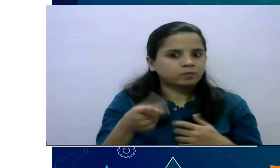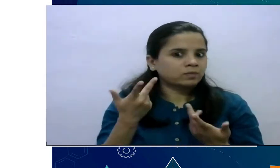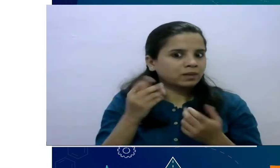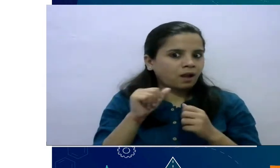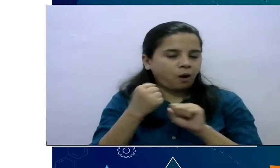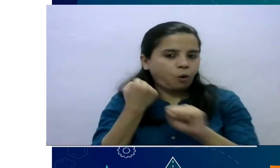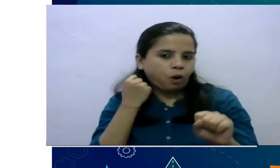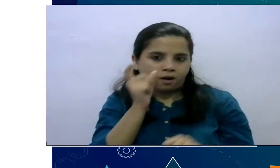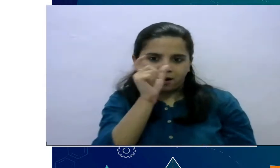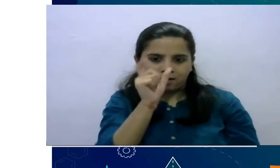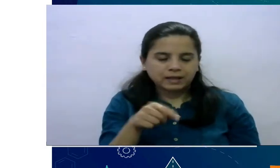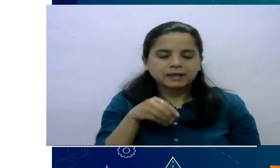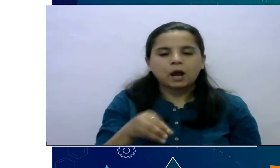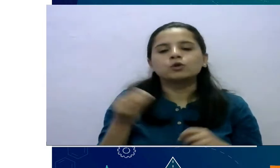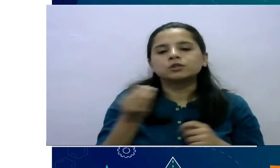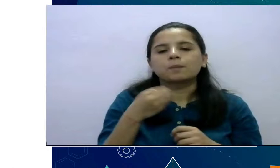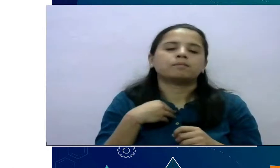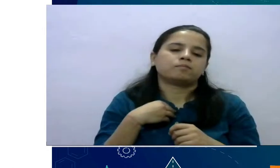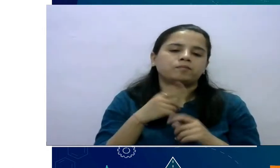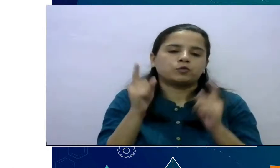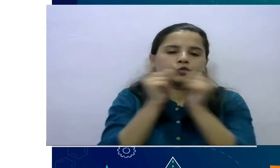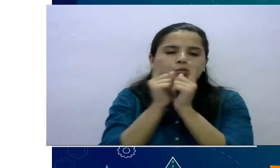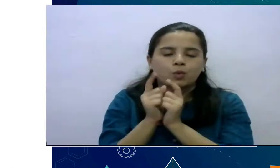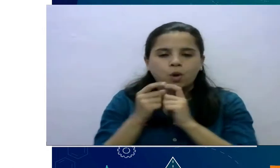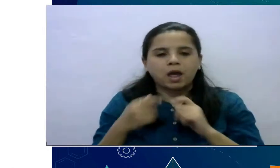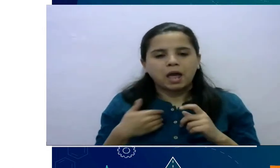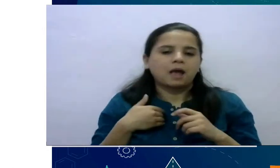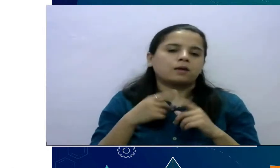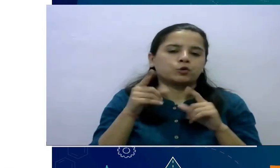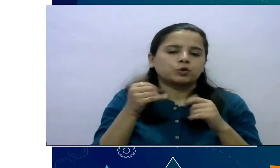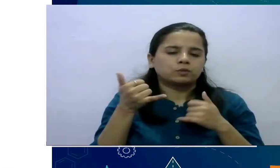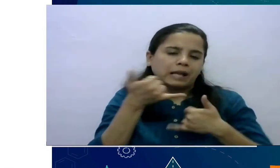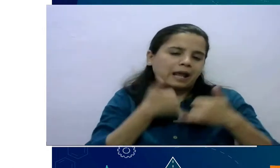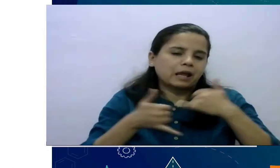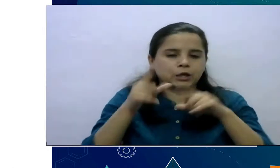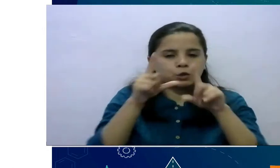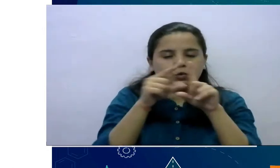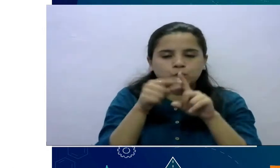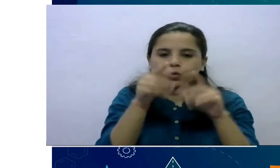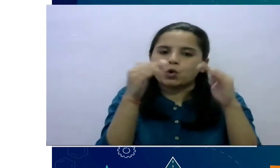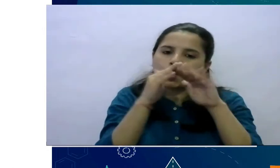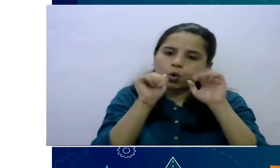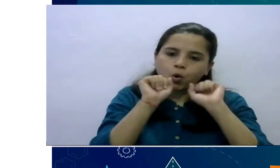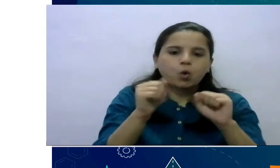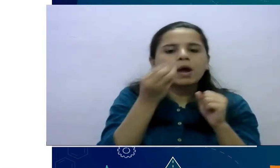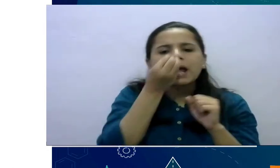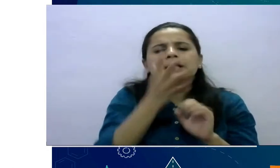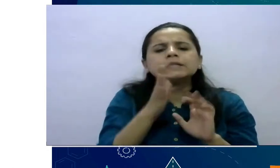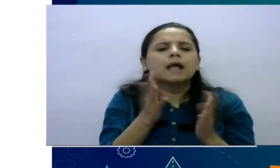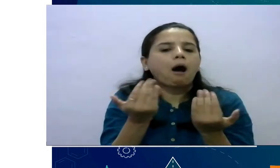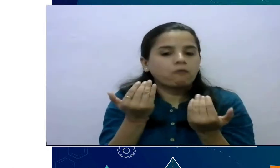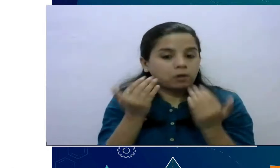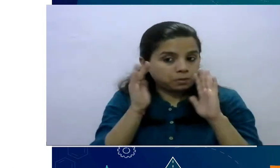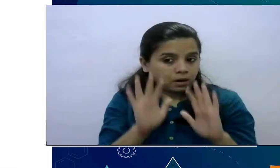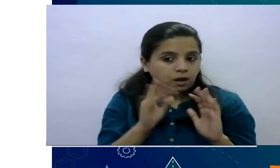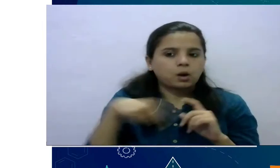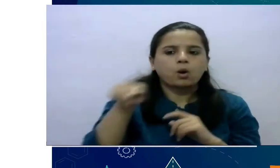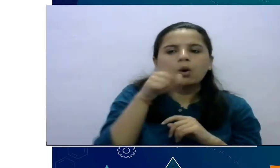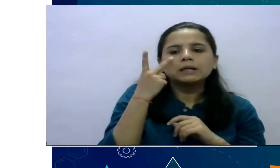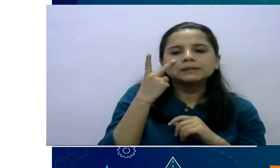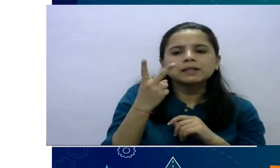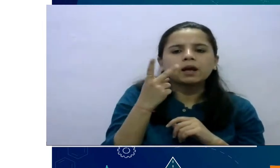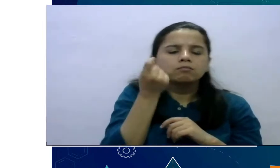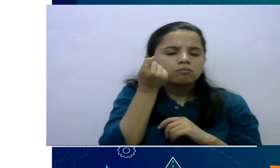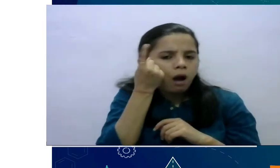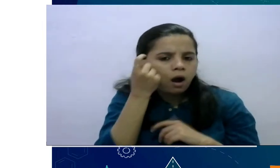small activity which you can perform it at home with the things that are easily available, and you can